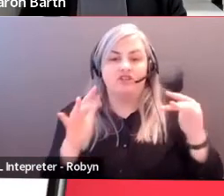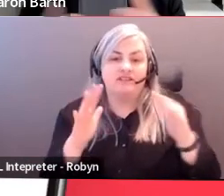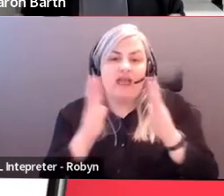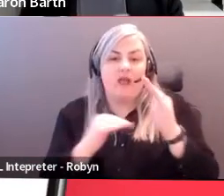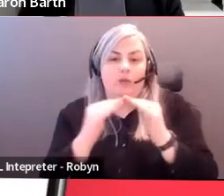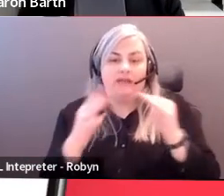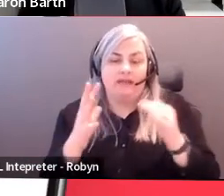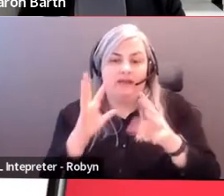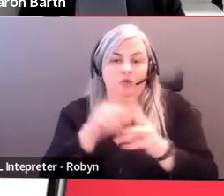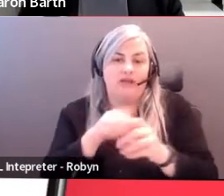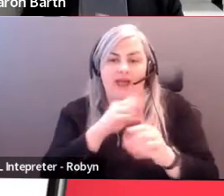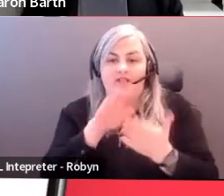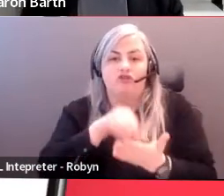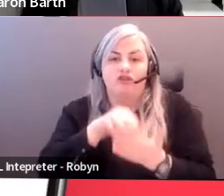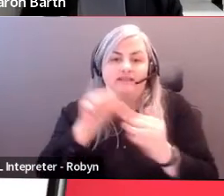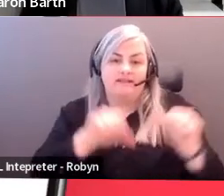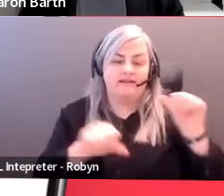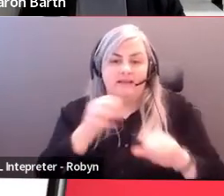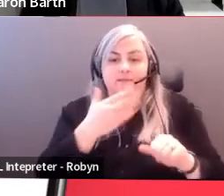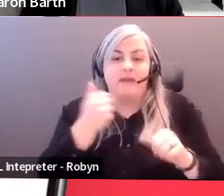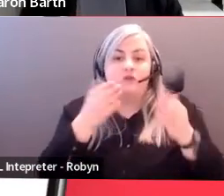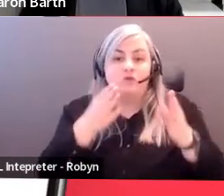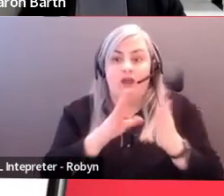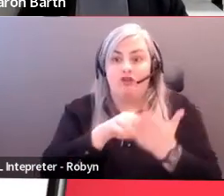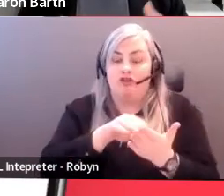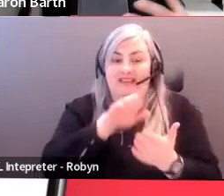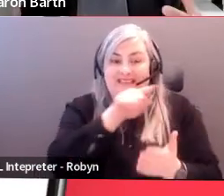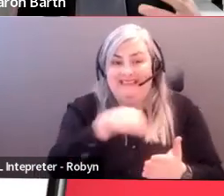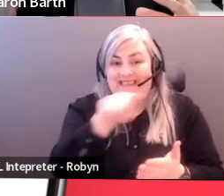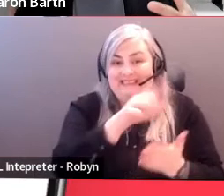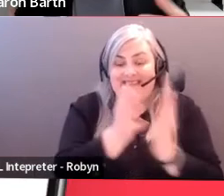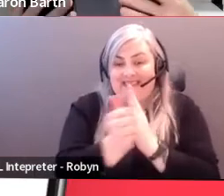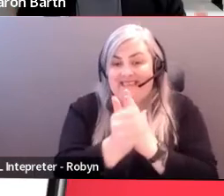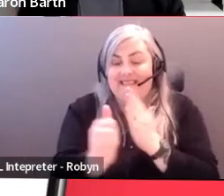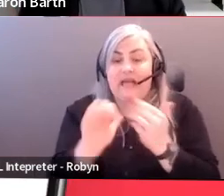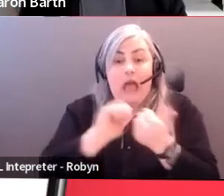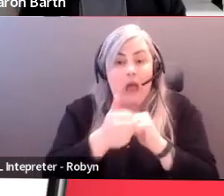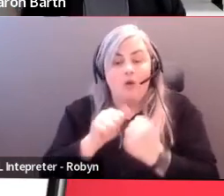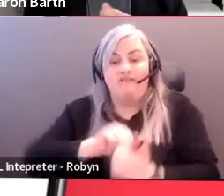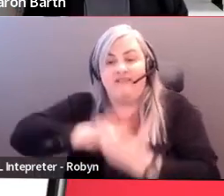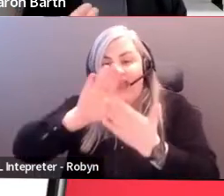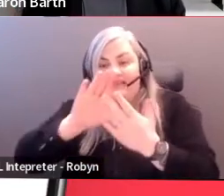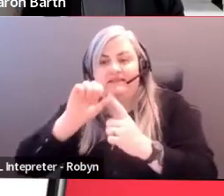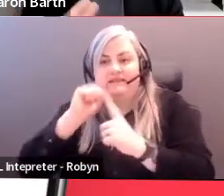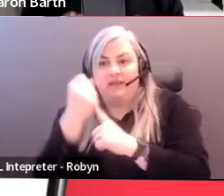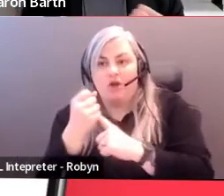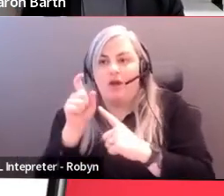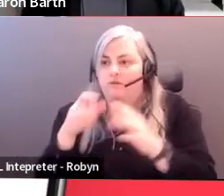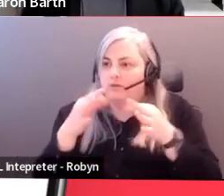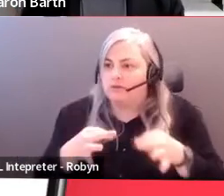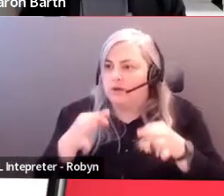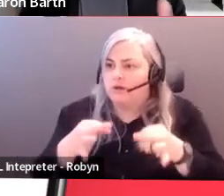inclusion, and on learning science. It's the best way to learn these types of skills is to face scenarios in which you have to make these